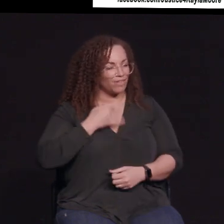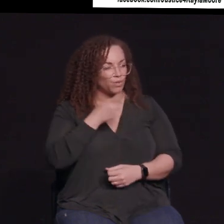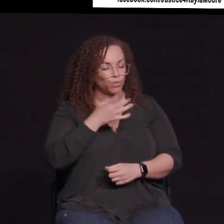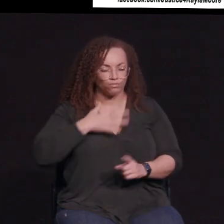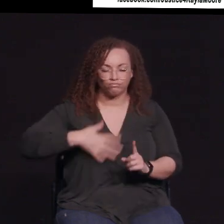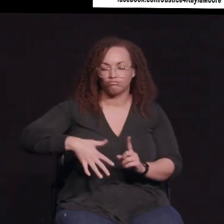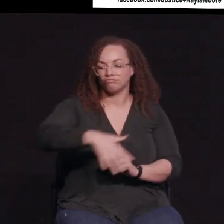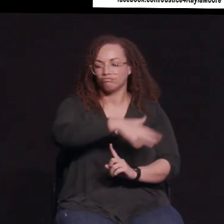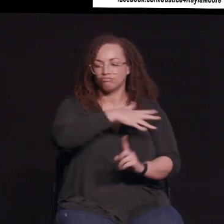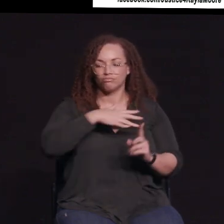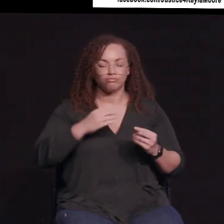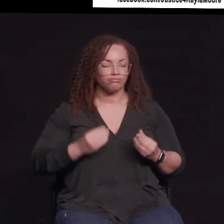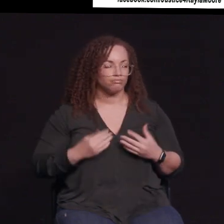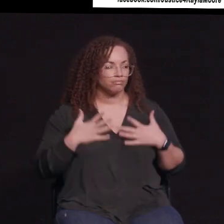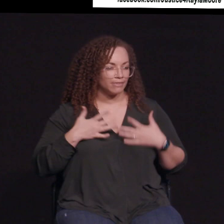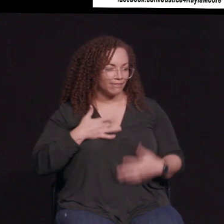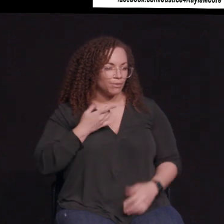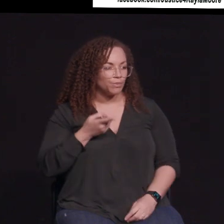room.